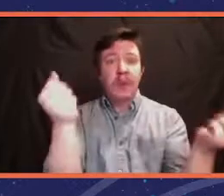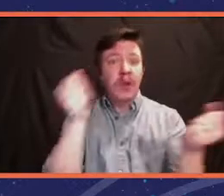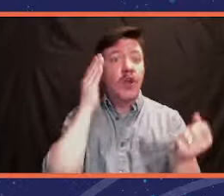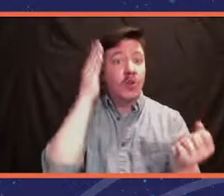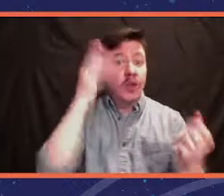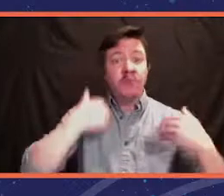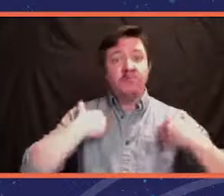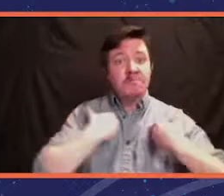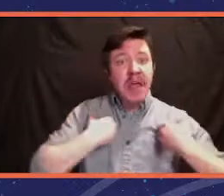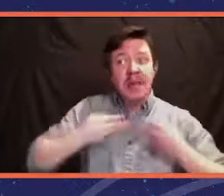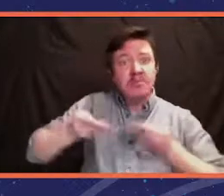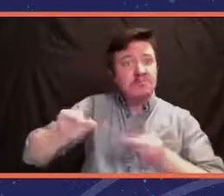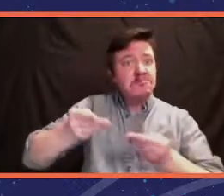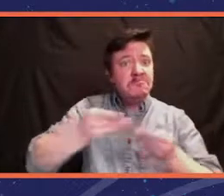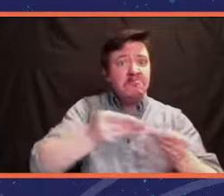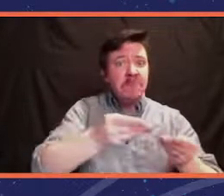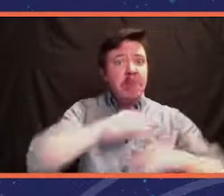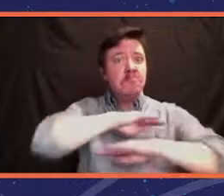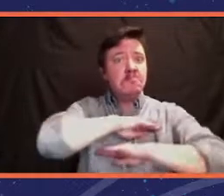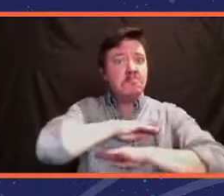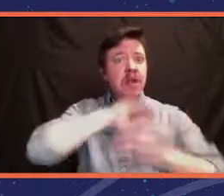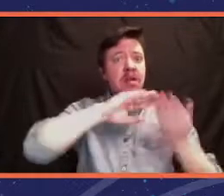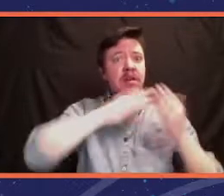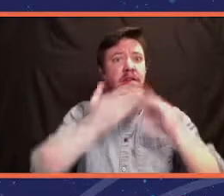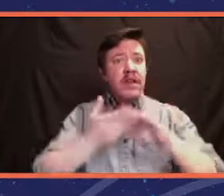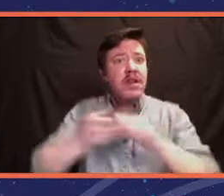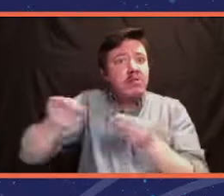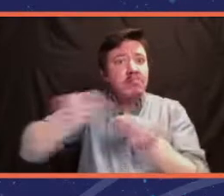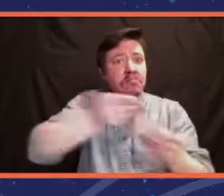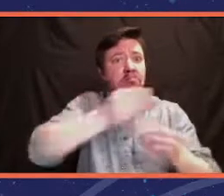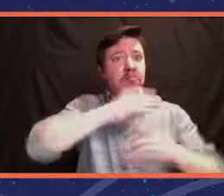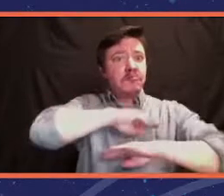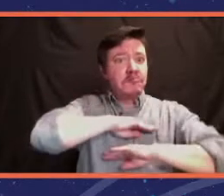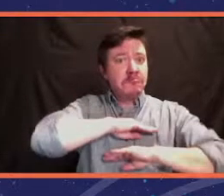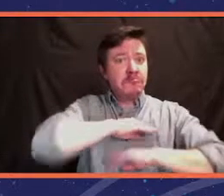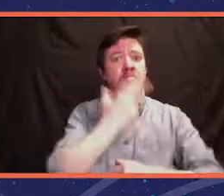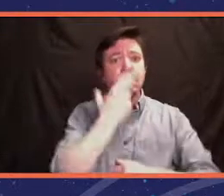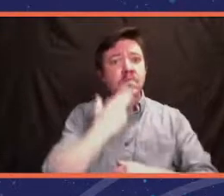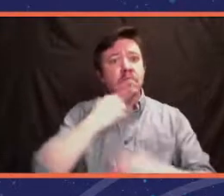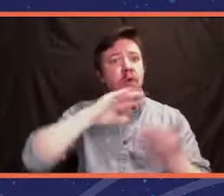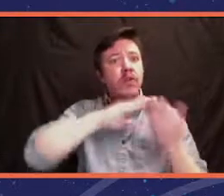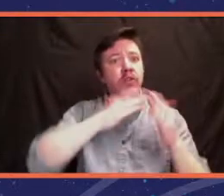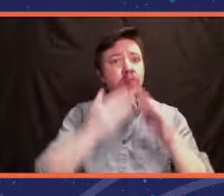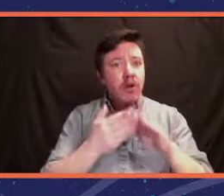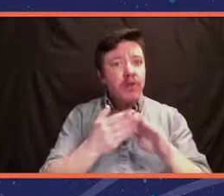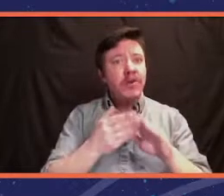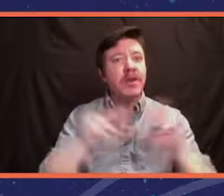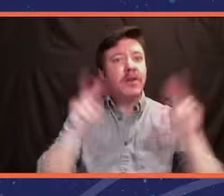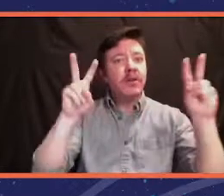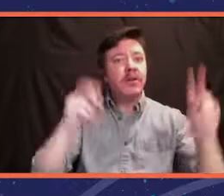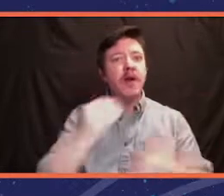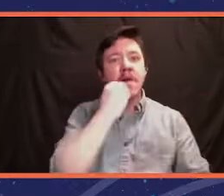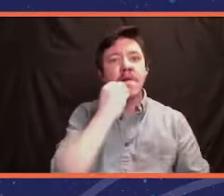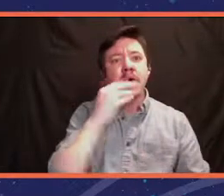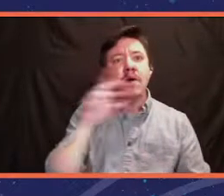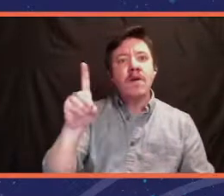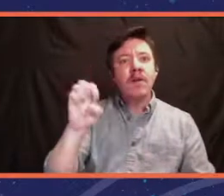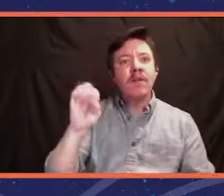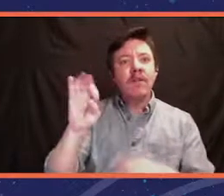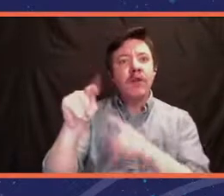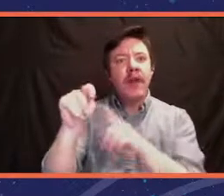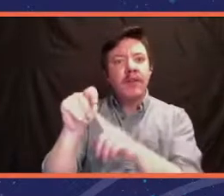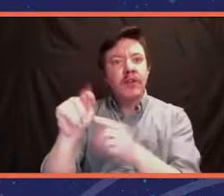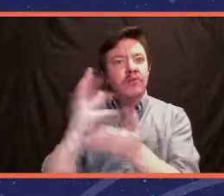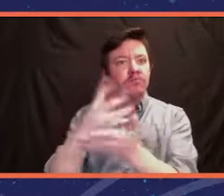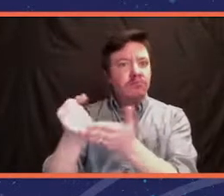fed, cities will be fed, small communities and food deserts will be fed, and all the traditional knowledge will like just help